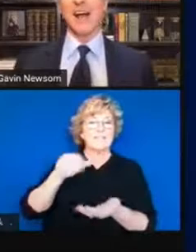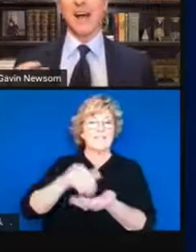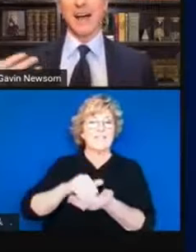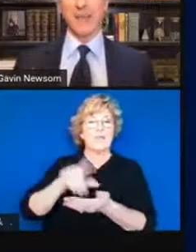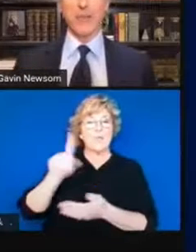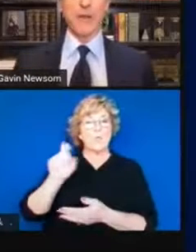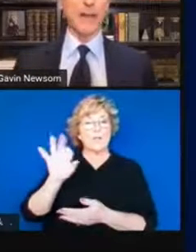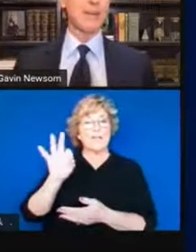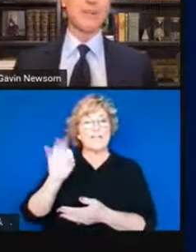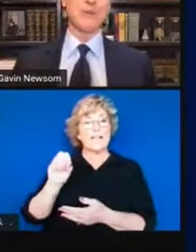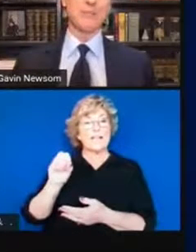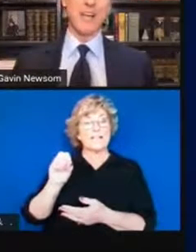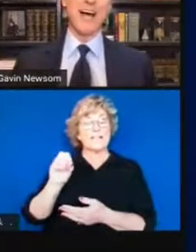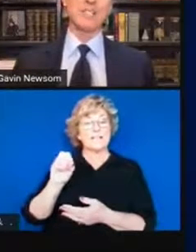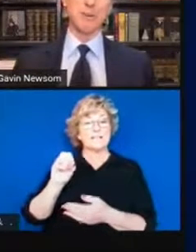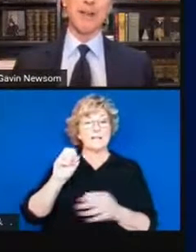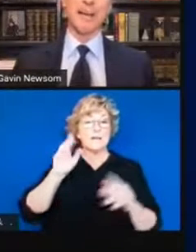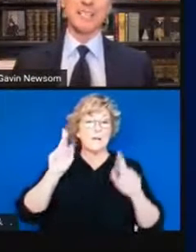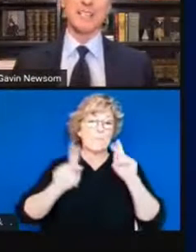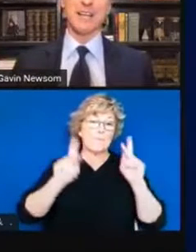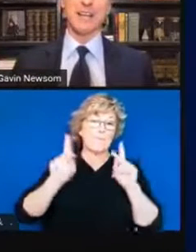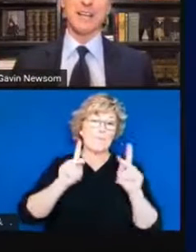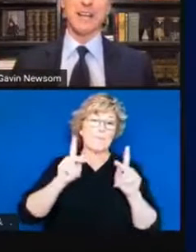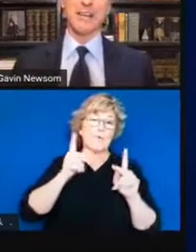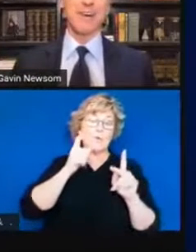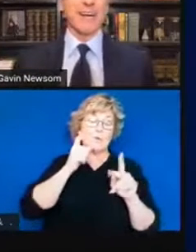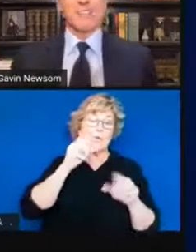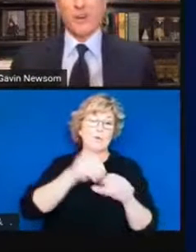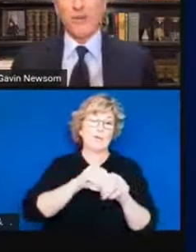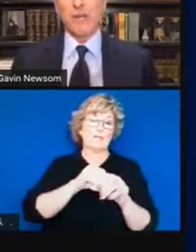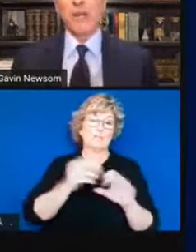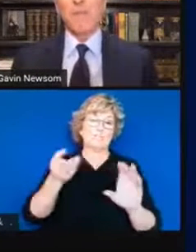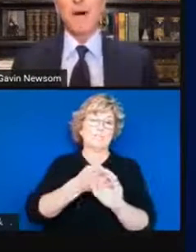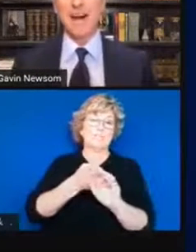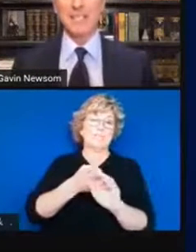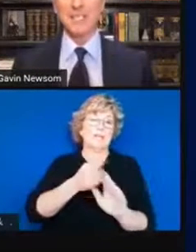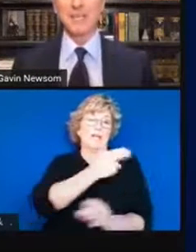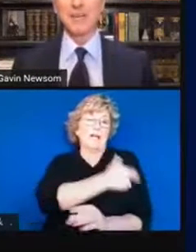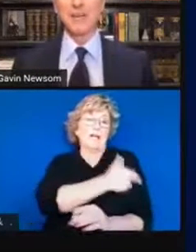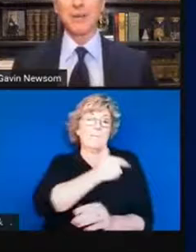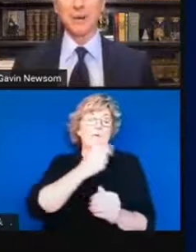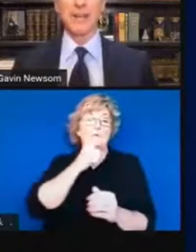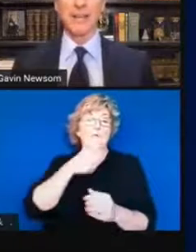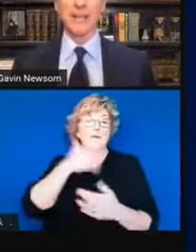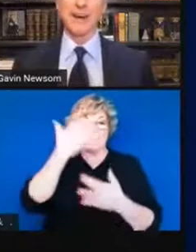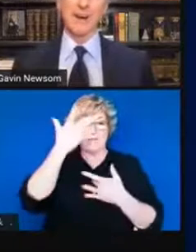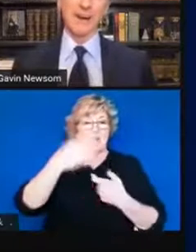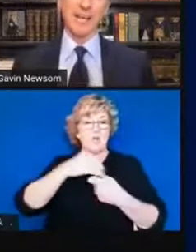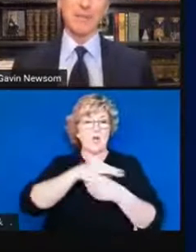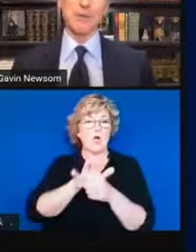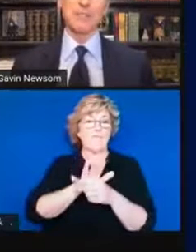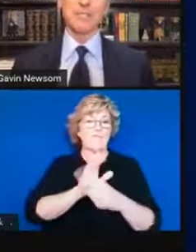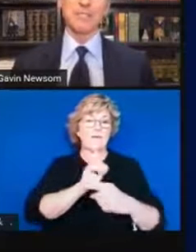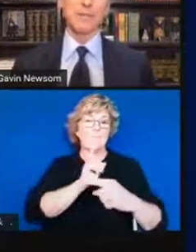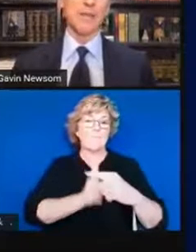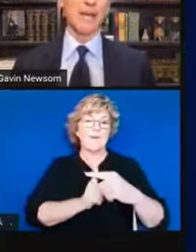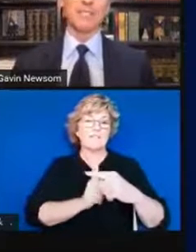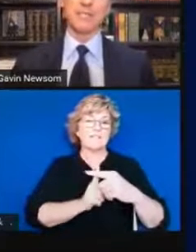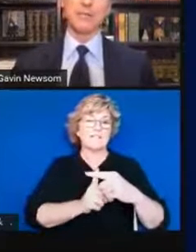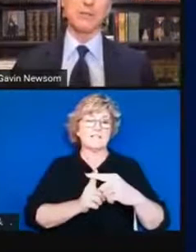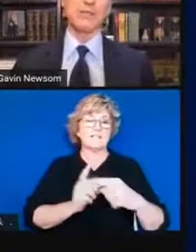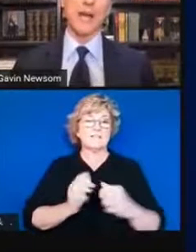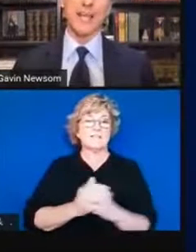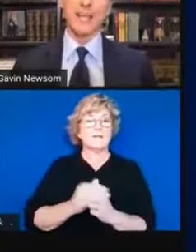17,190 individuals hospitalized that are identified as COVID positive currently in our hospital system.